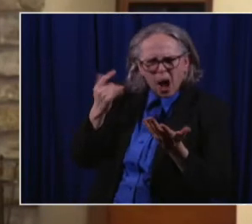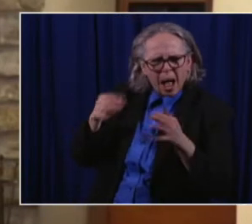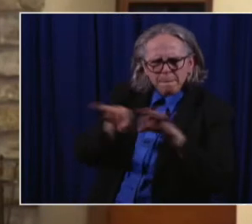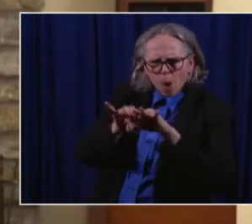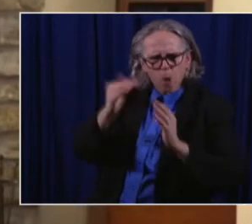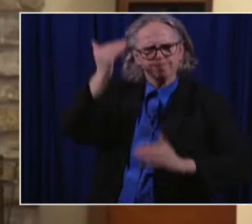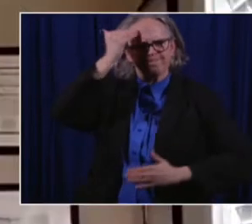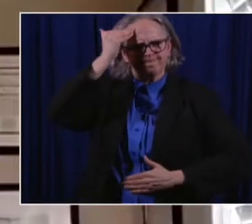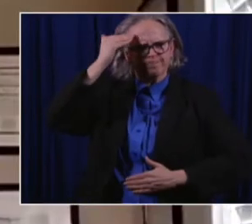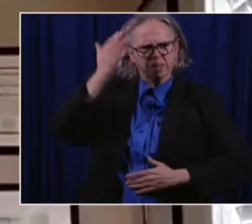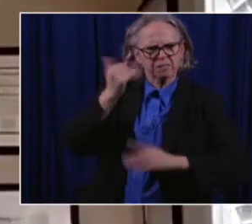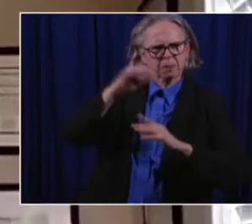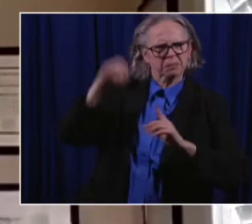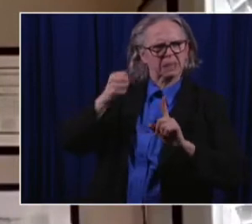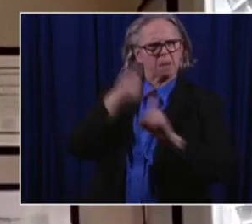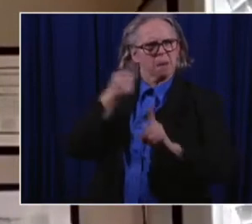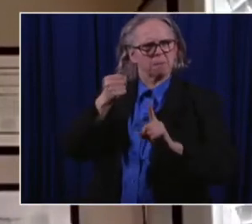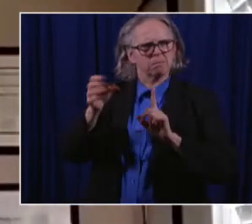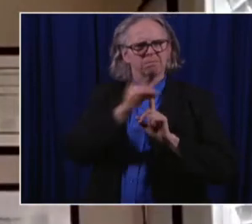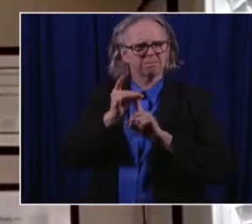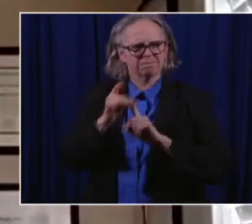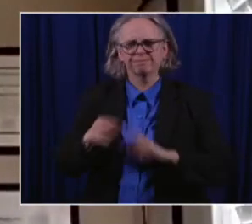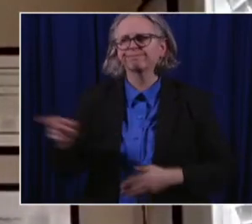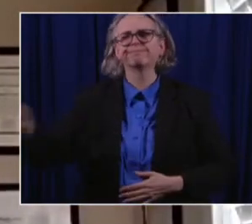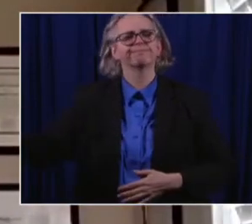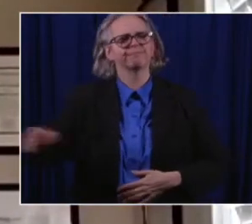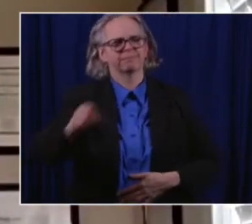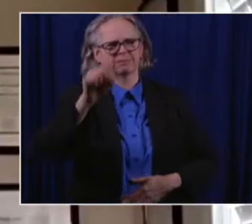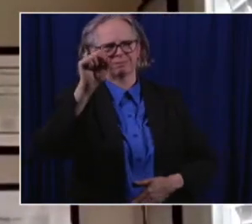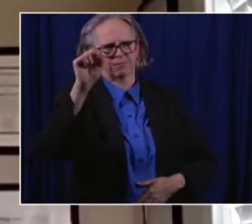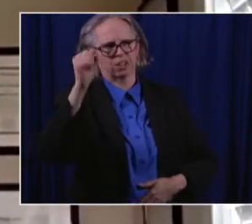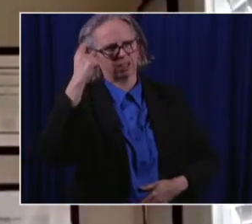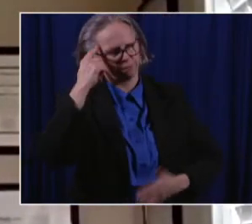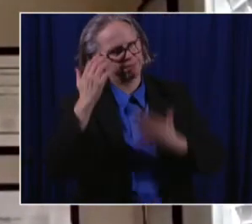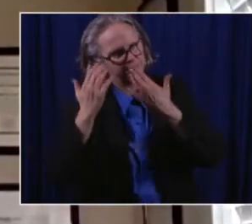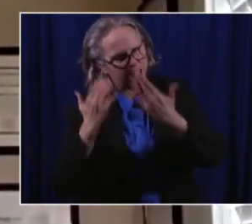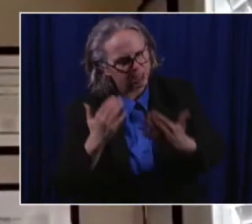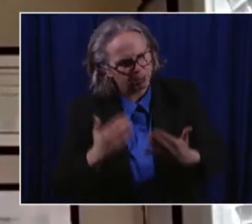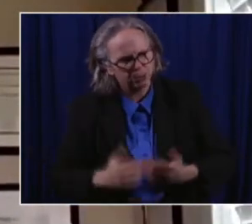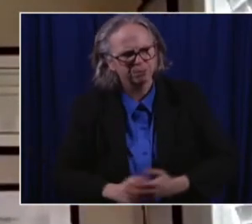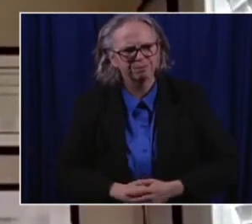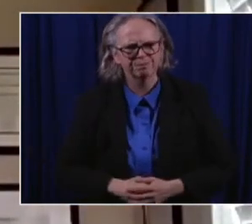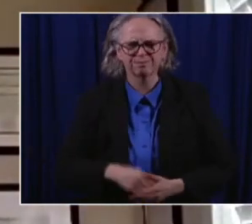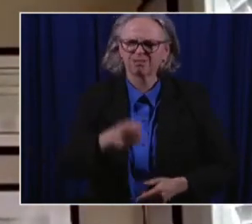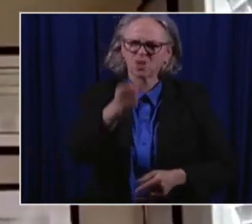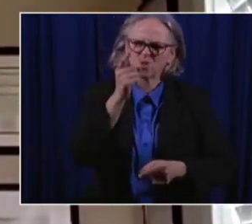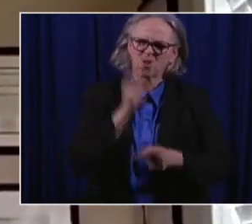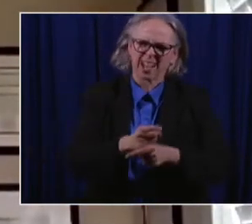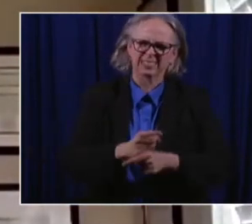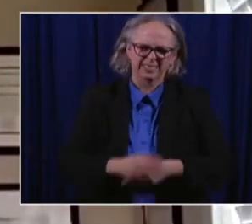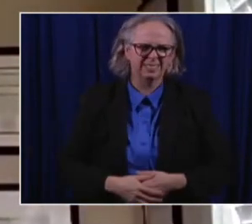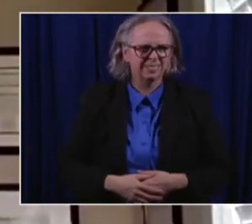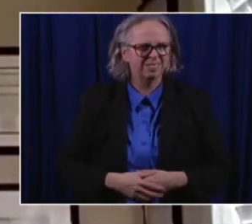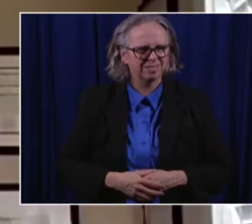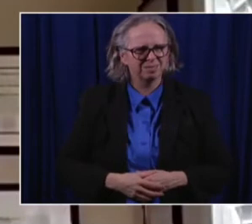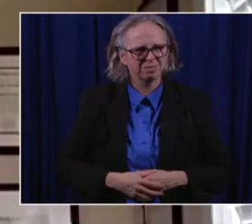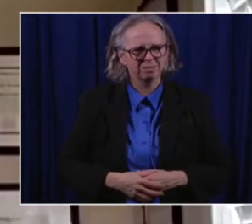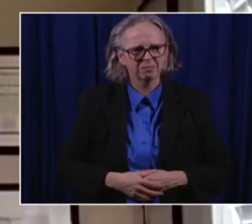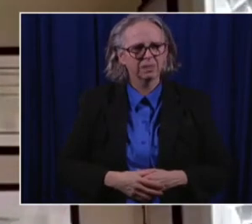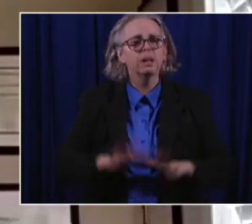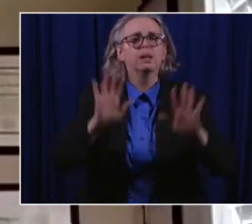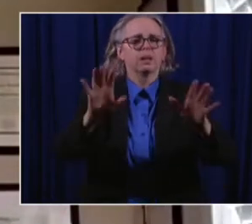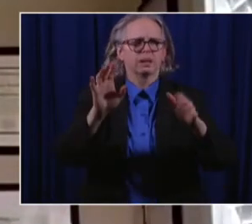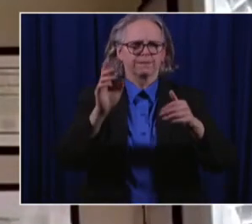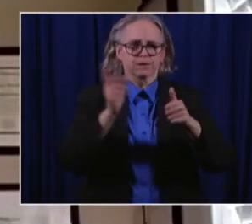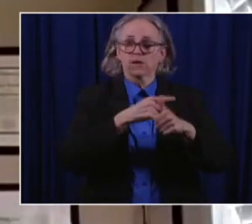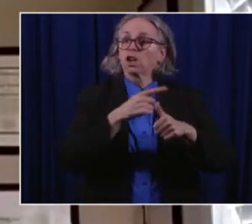Thank you, Governor. Well, you're absolutely right. Our moving for the first time since April to a positivity